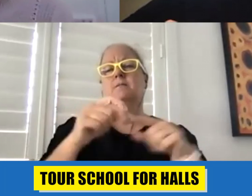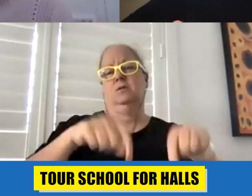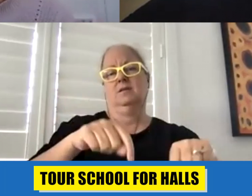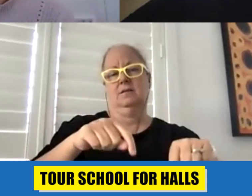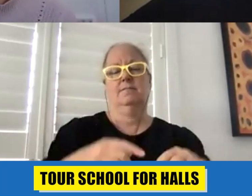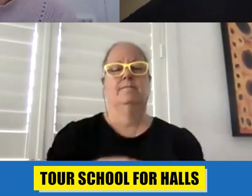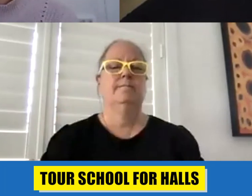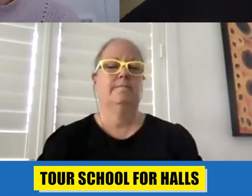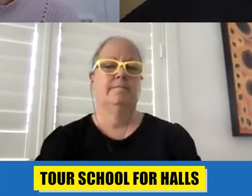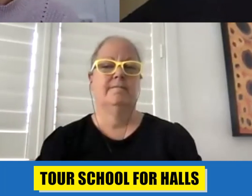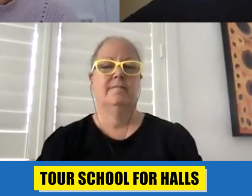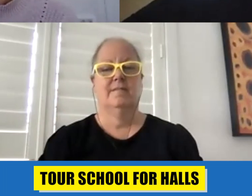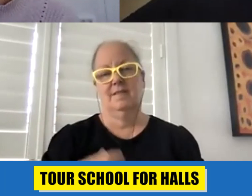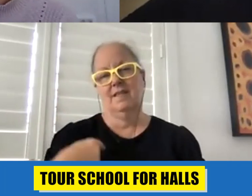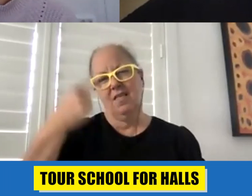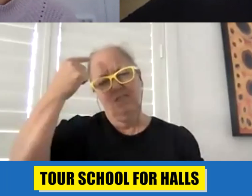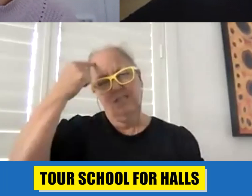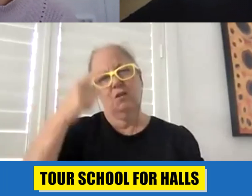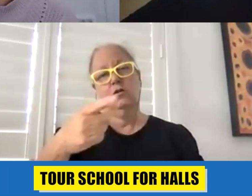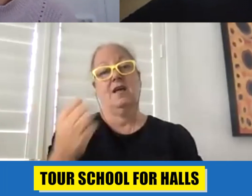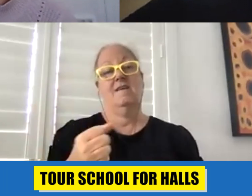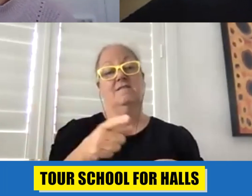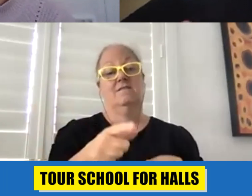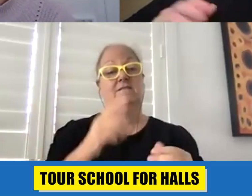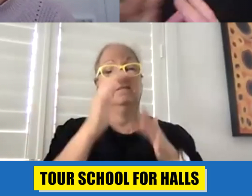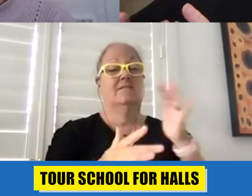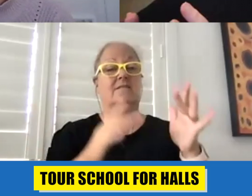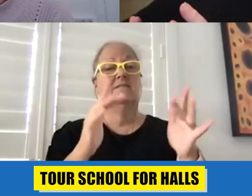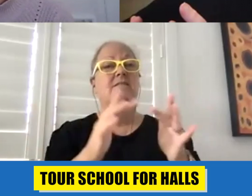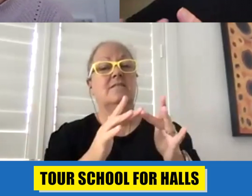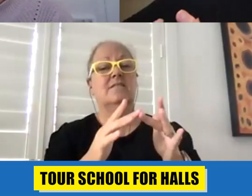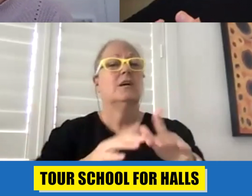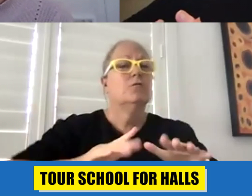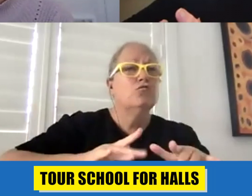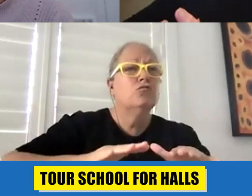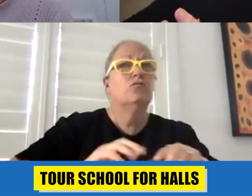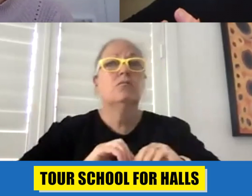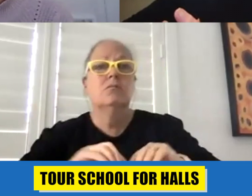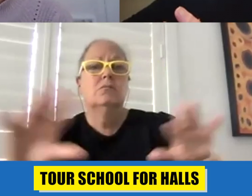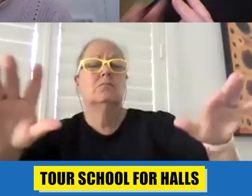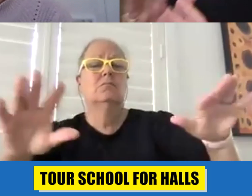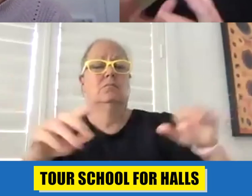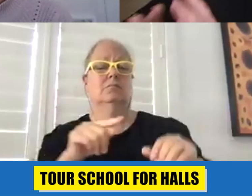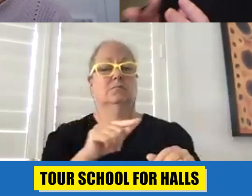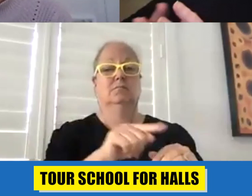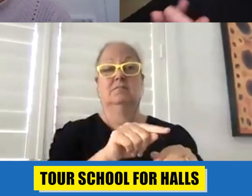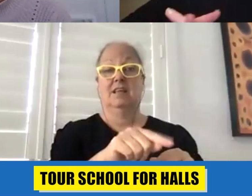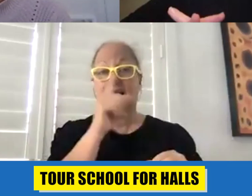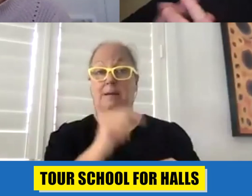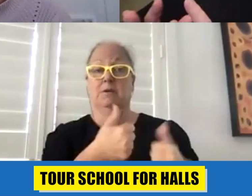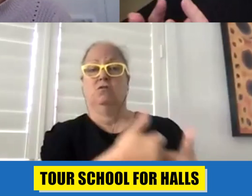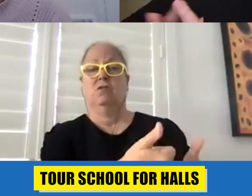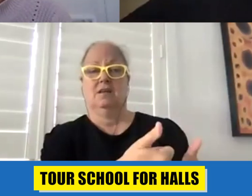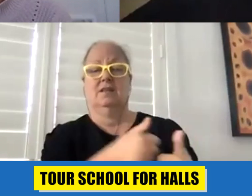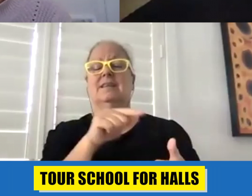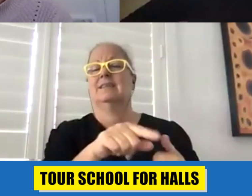session. So I think mixing, digital, which provides a whole range of different benefits and is a